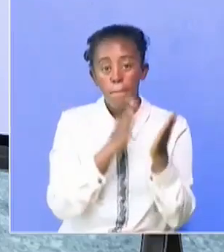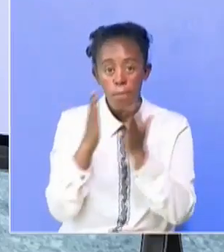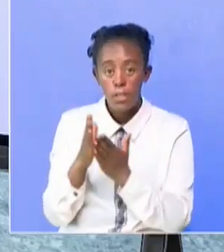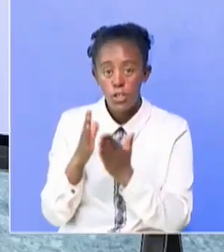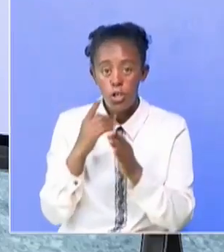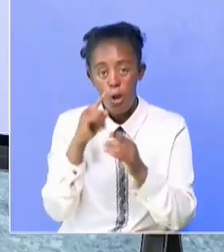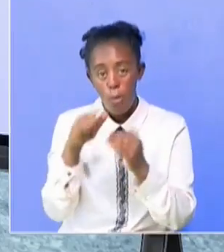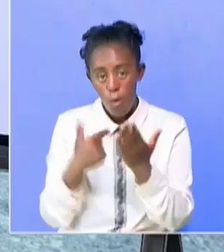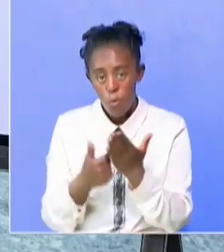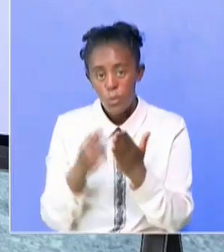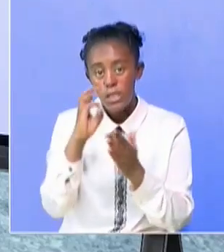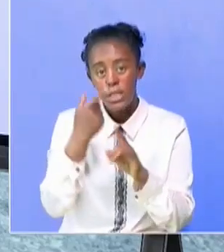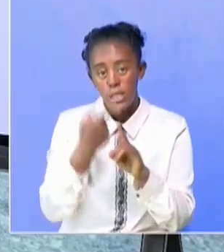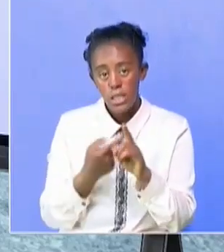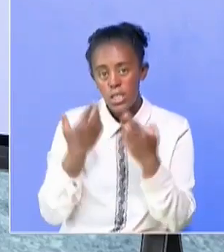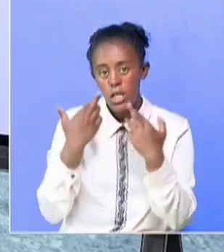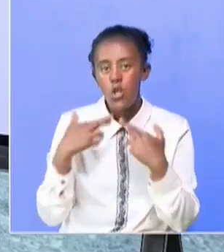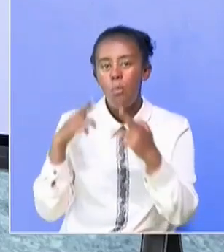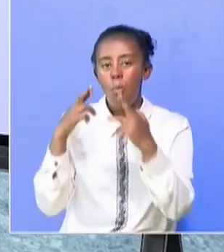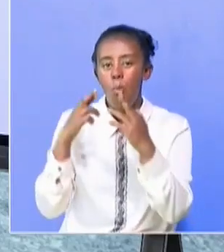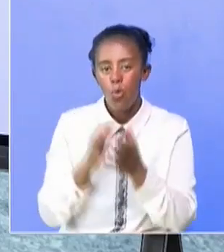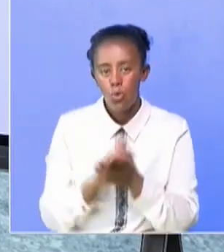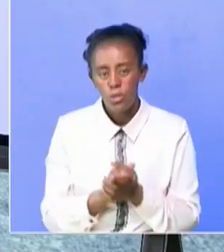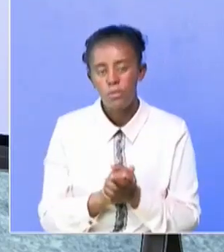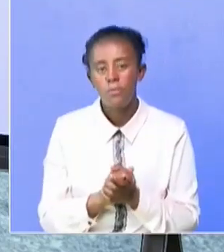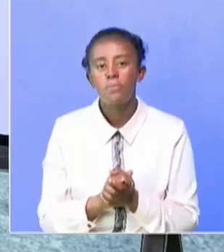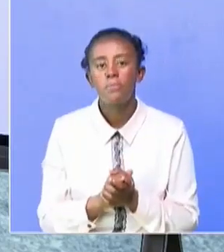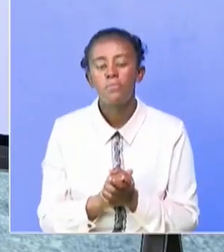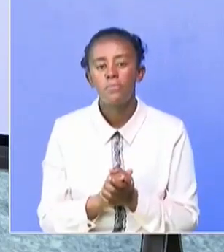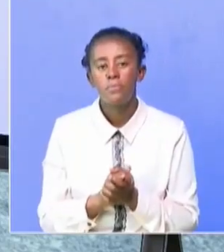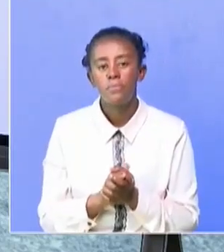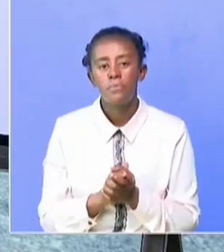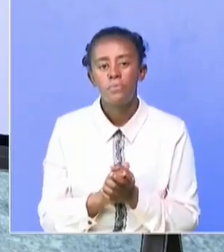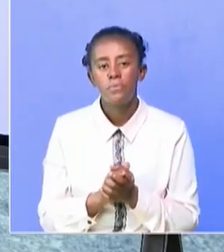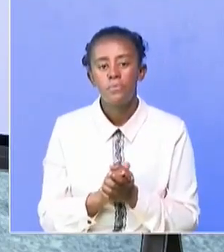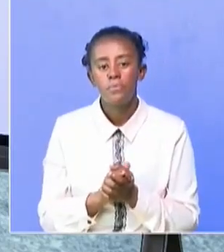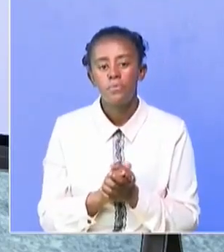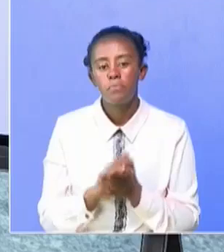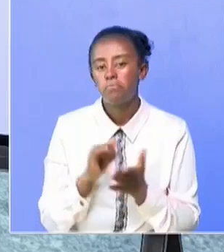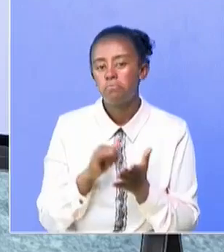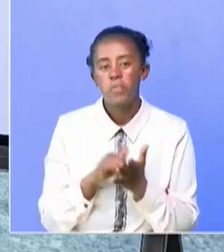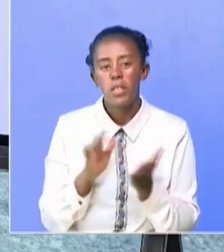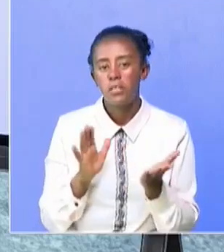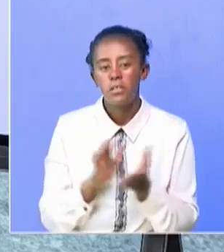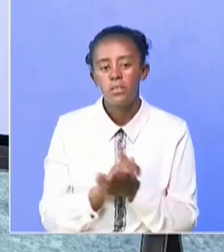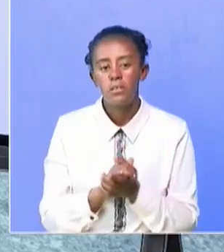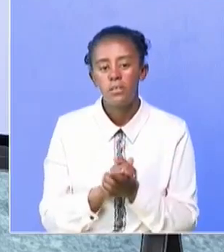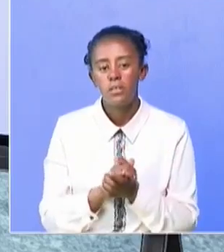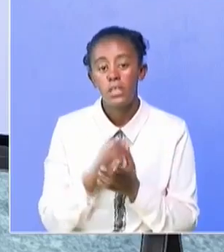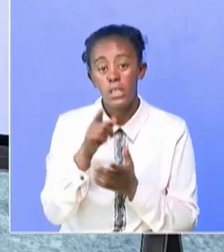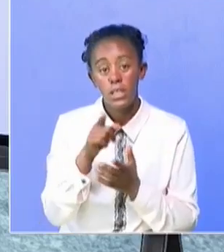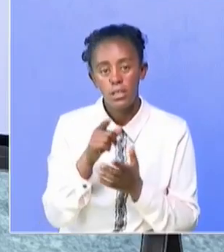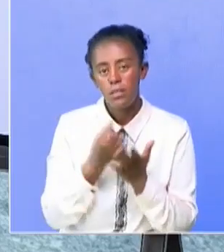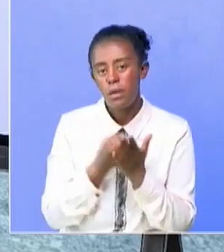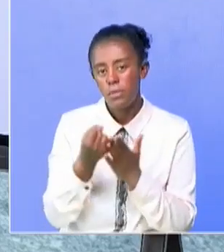about 6 months report. That's it. This is the